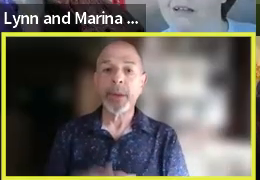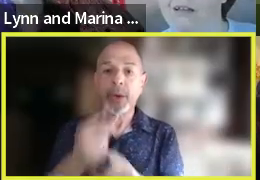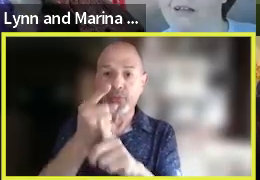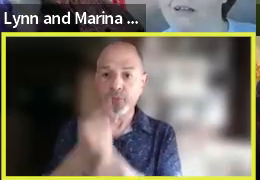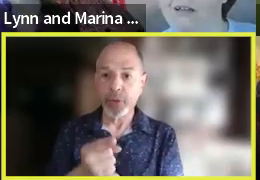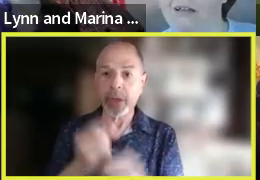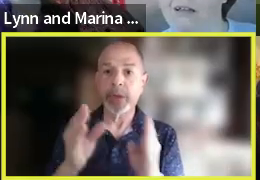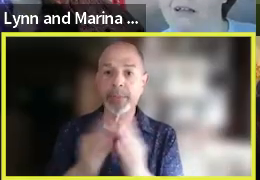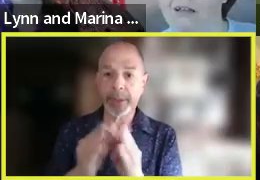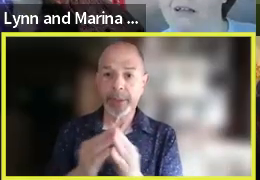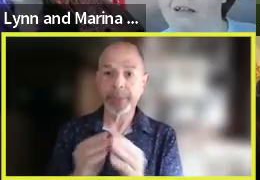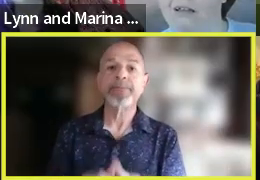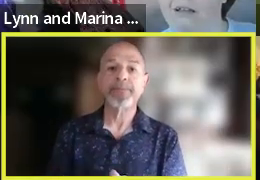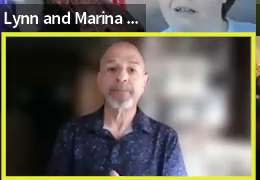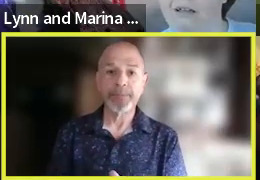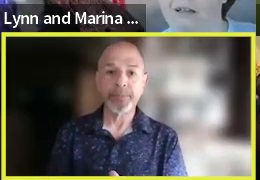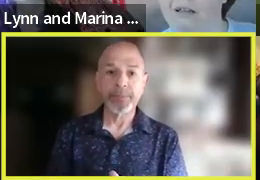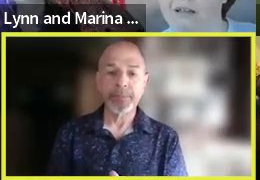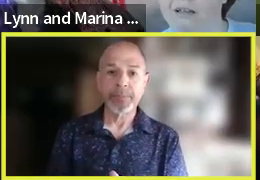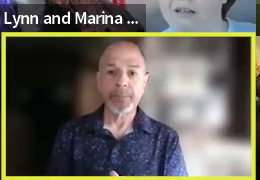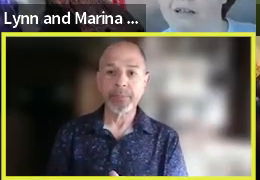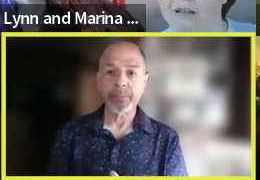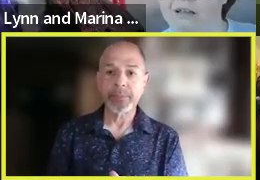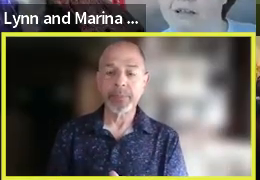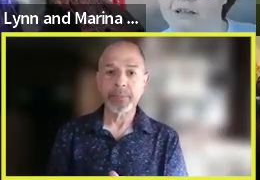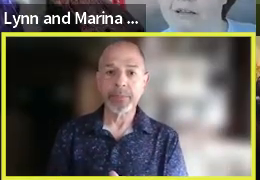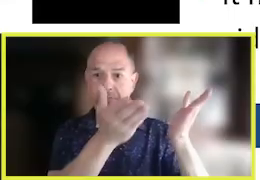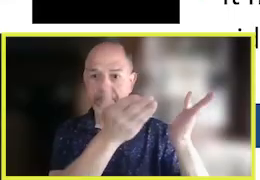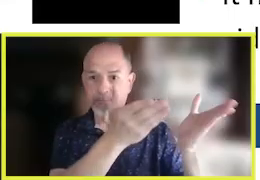Rhode Island Developmental Disabilities Forum.